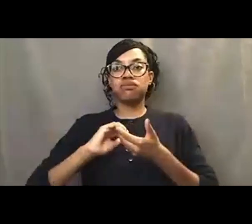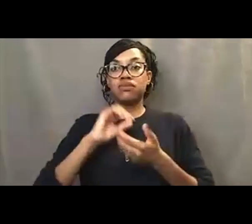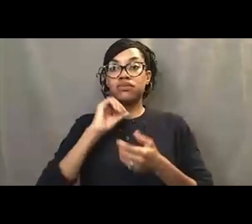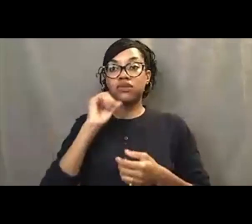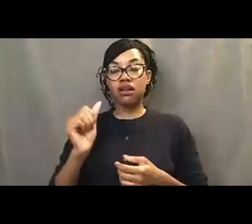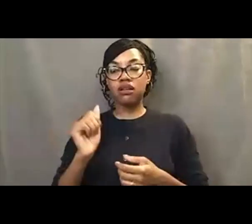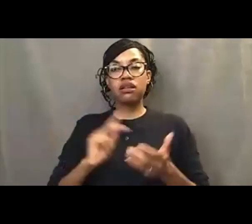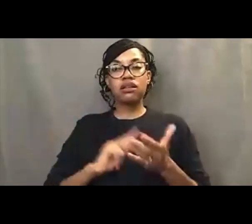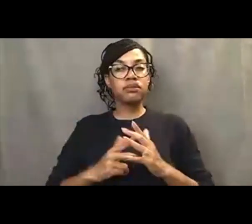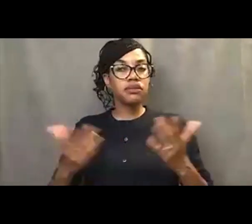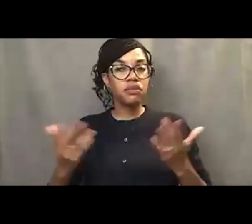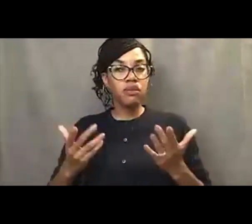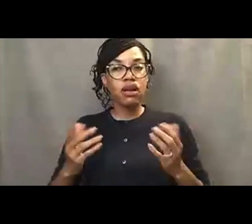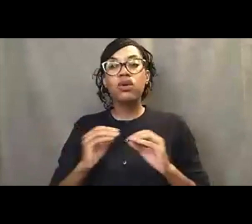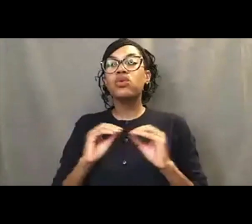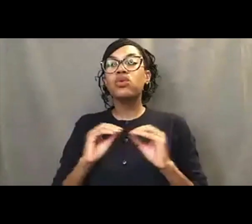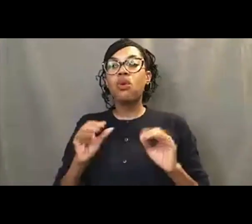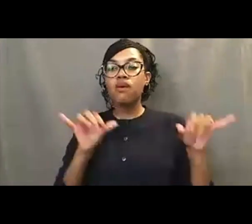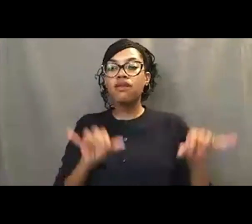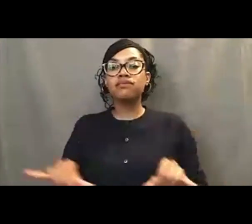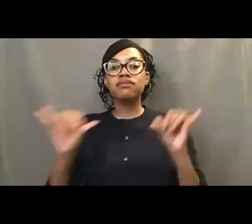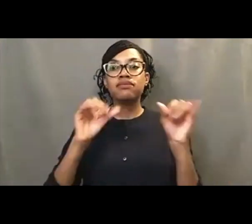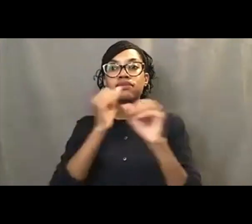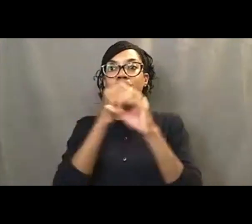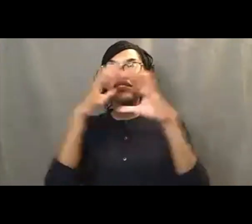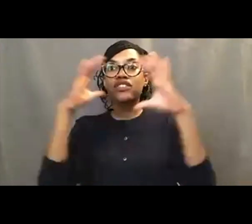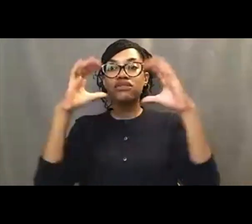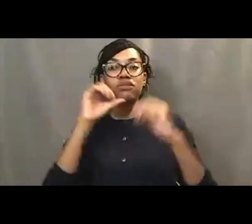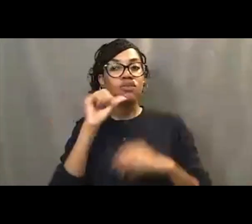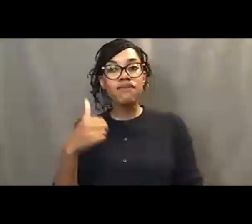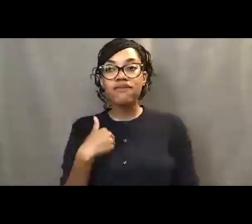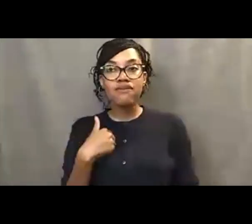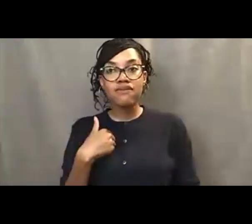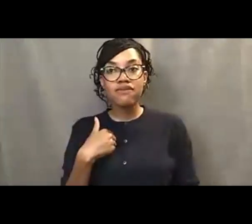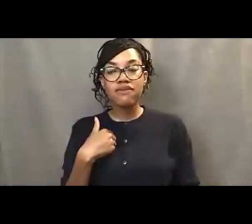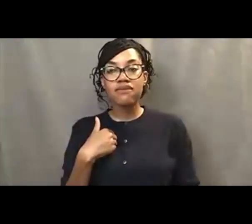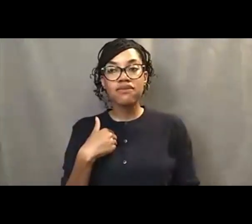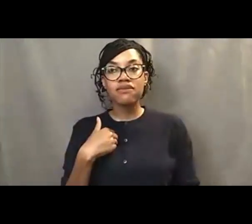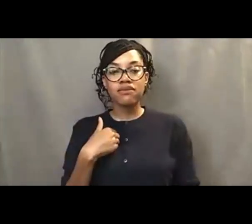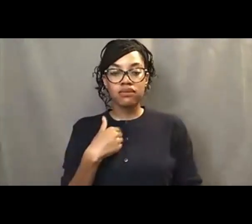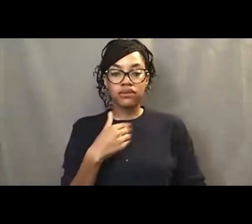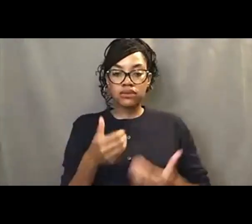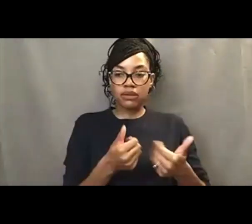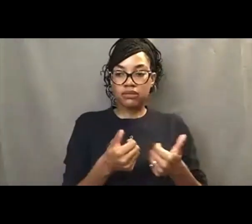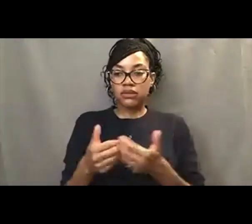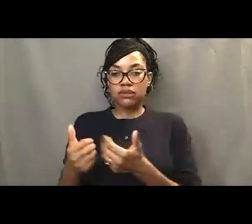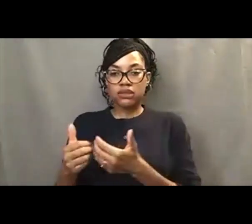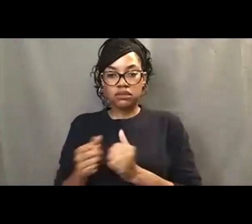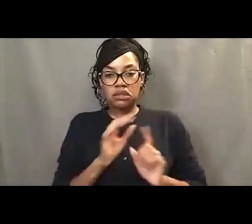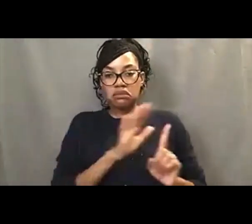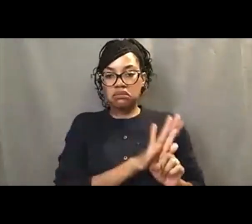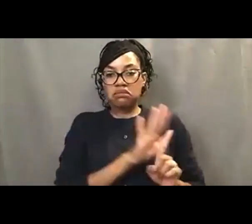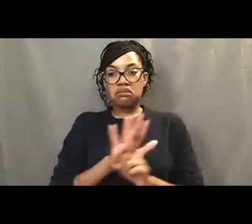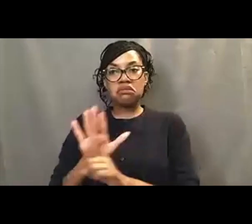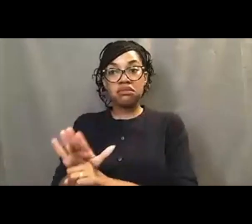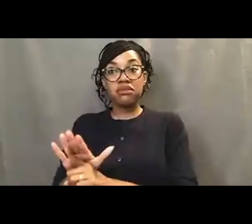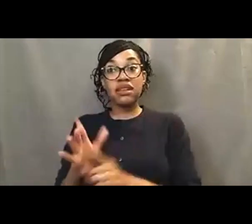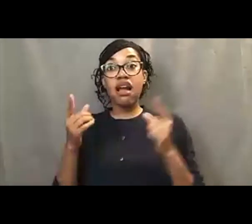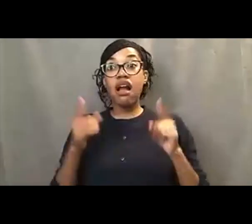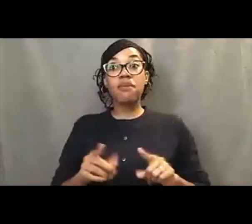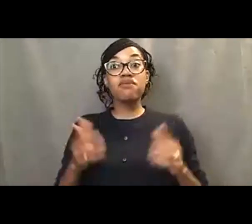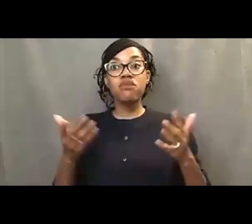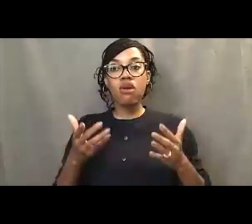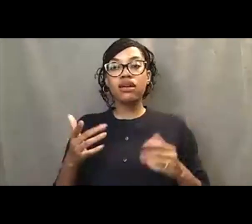have a common vision. And if we don't have a common vision, we get pitted against each other and